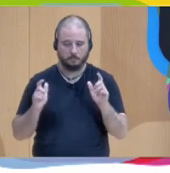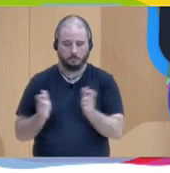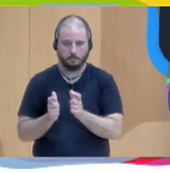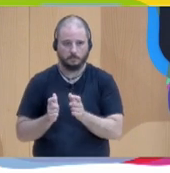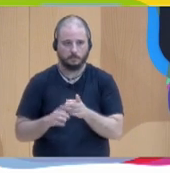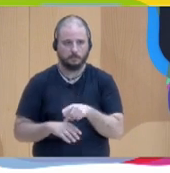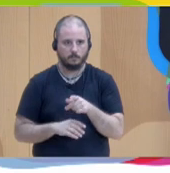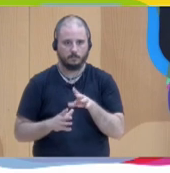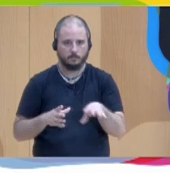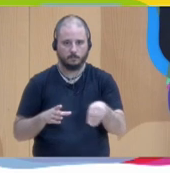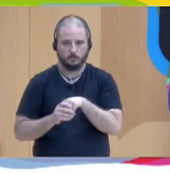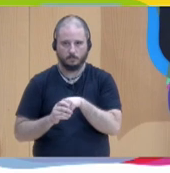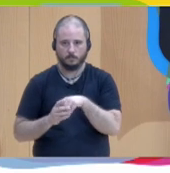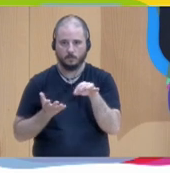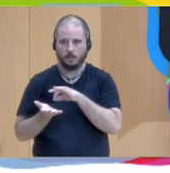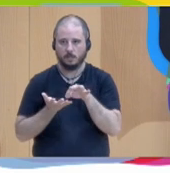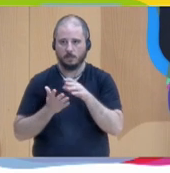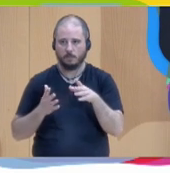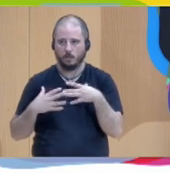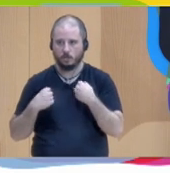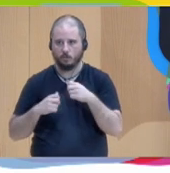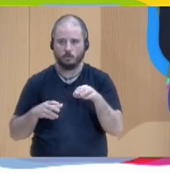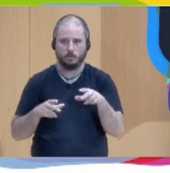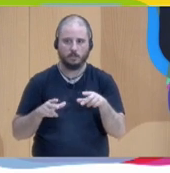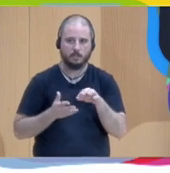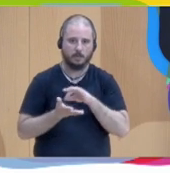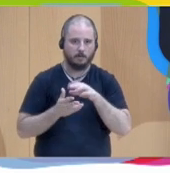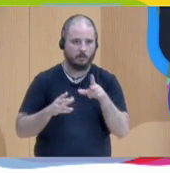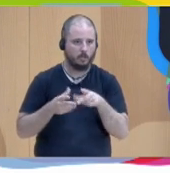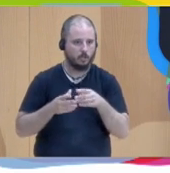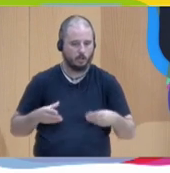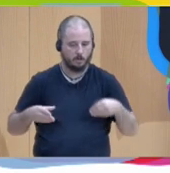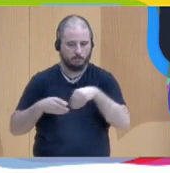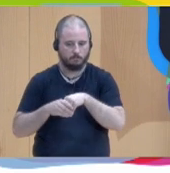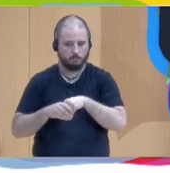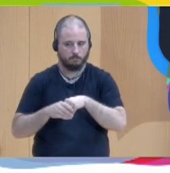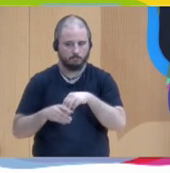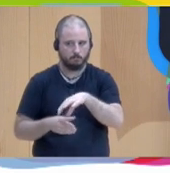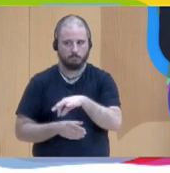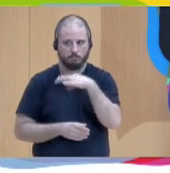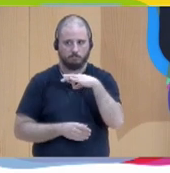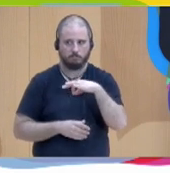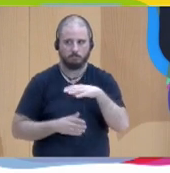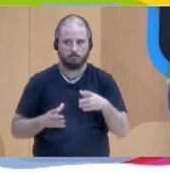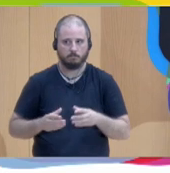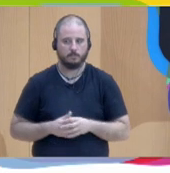And at the same time, we have now somehow three levels of administration